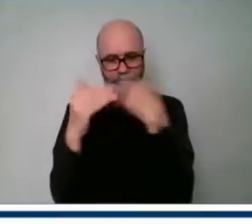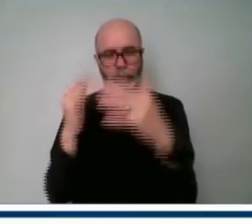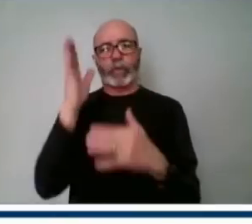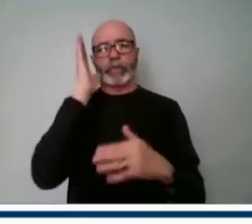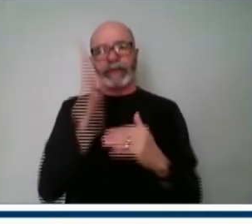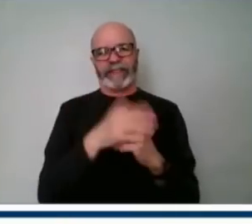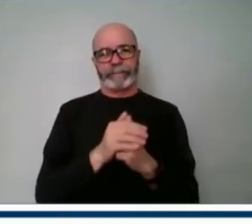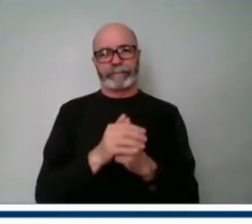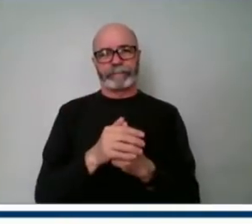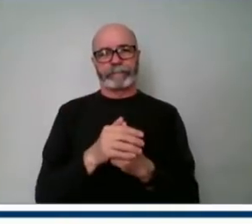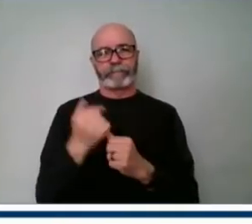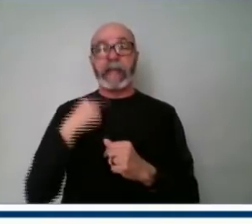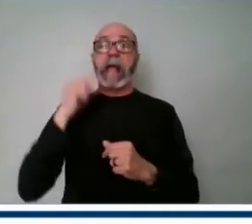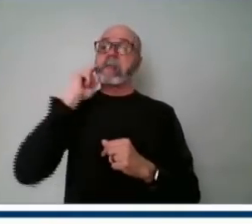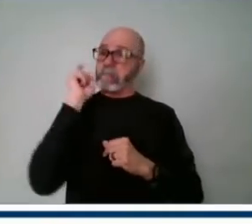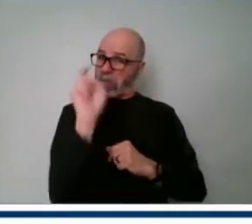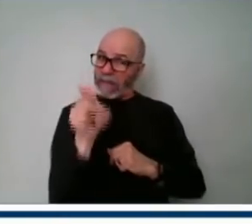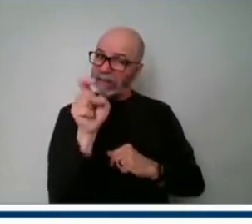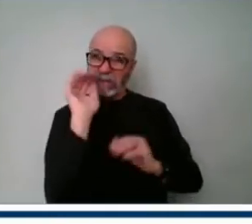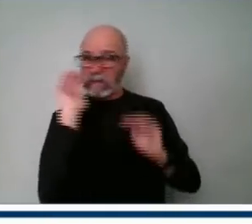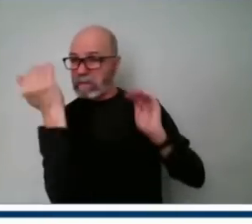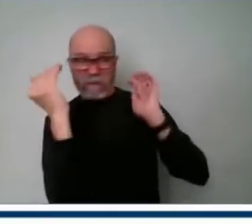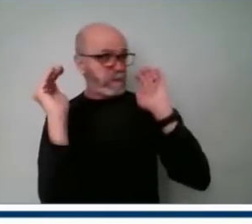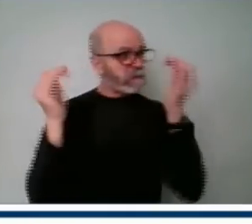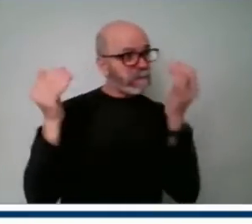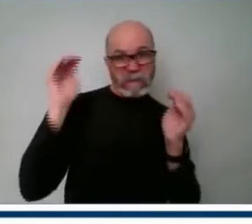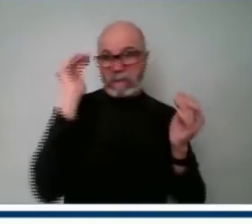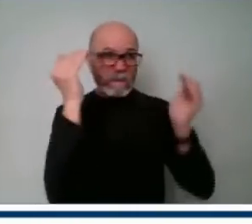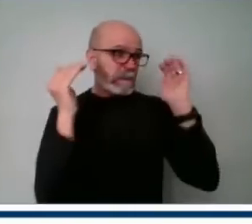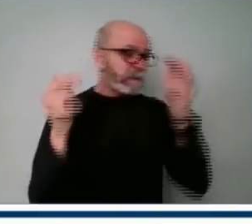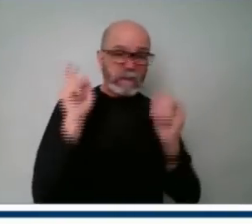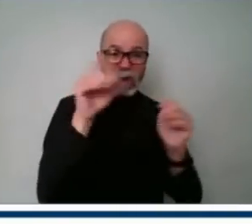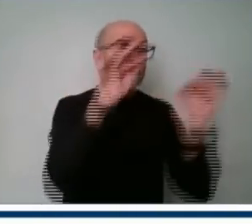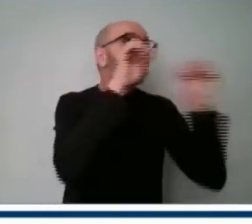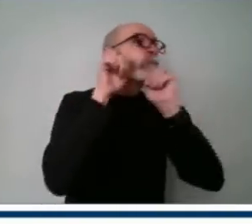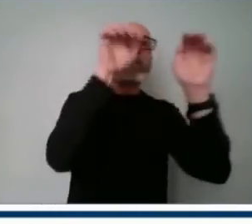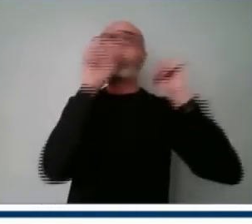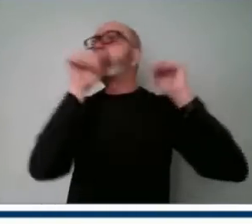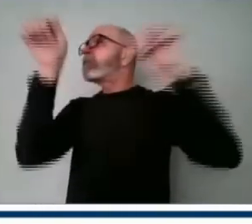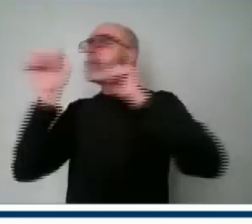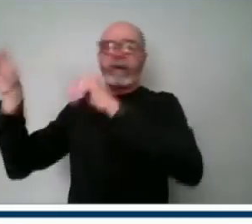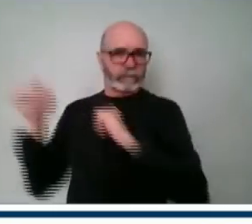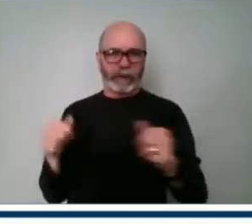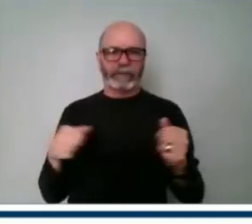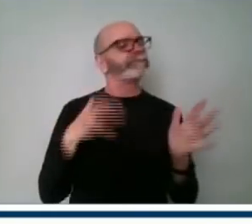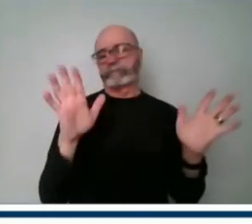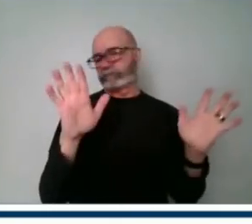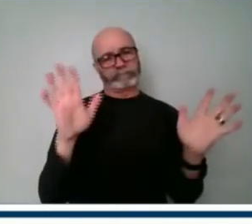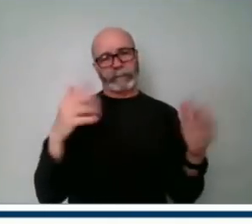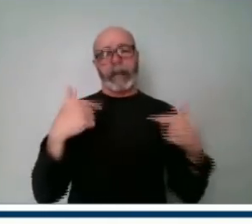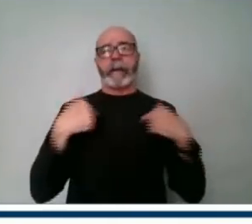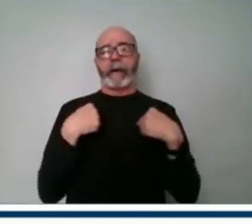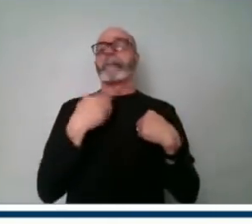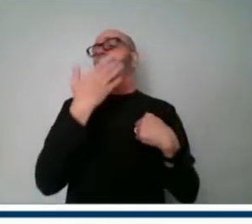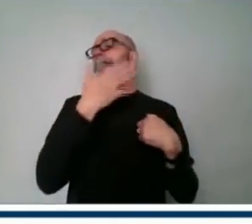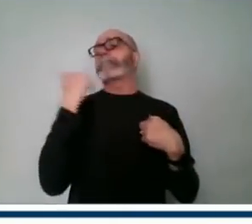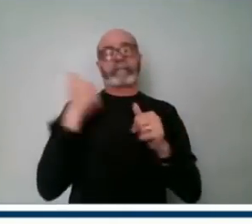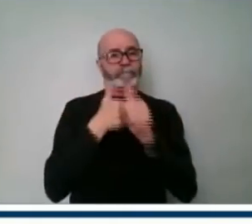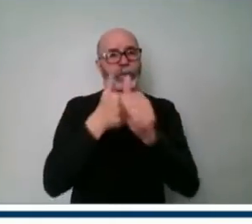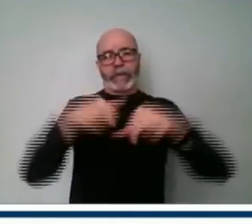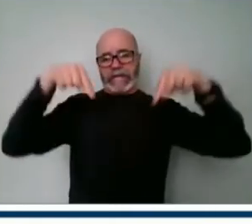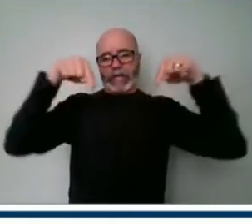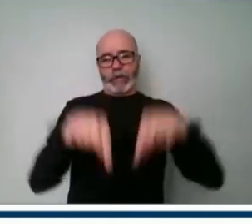to other provinces. We've made decisions that are necessary in Nova Scotia, and I think our record shows that the decisions we're making are putting us in a very good